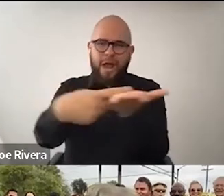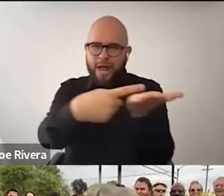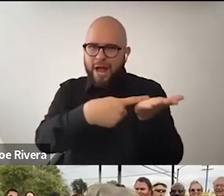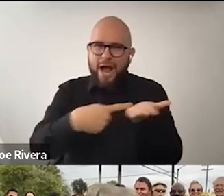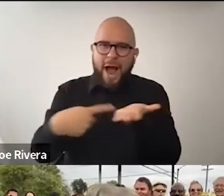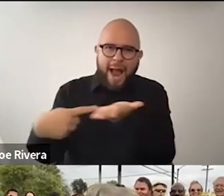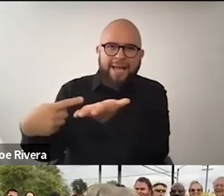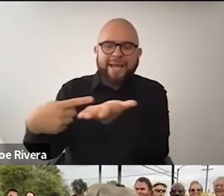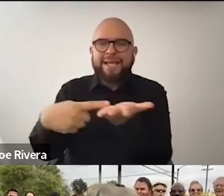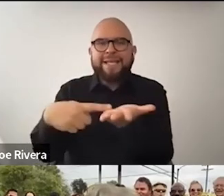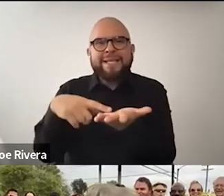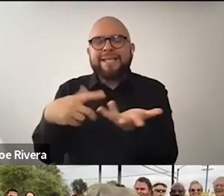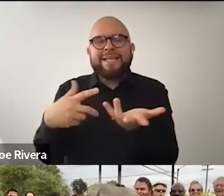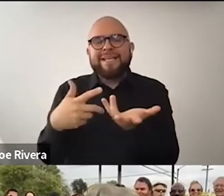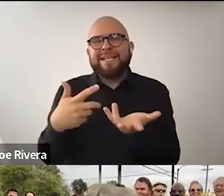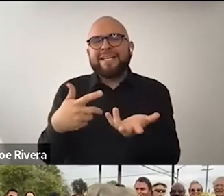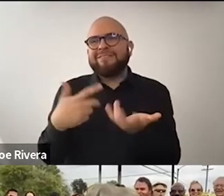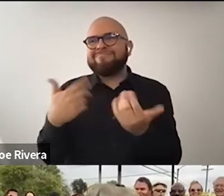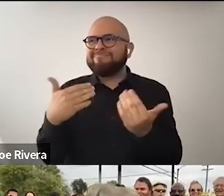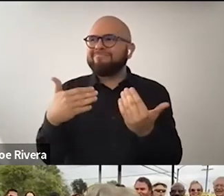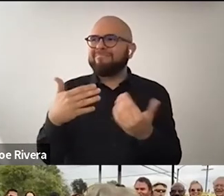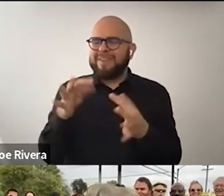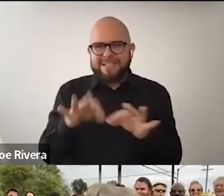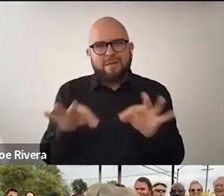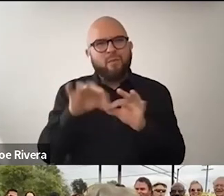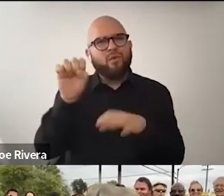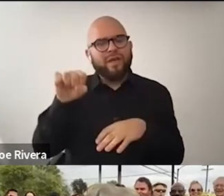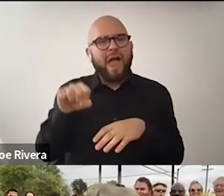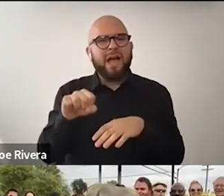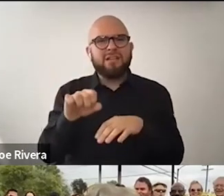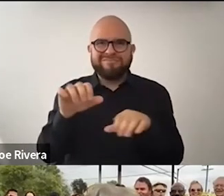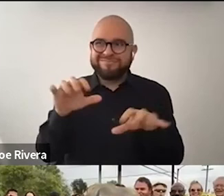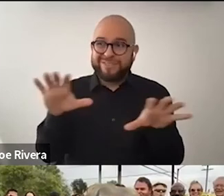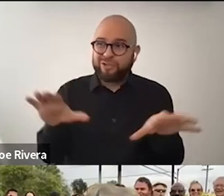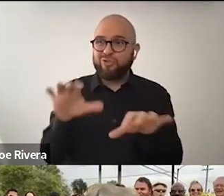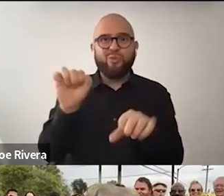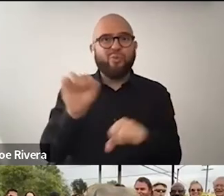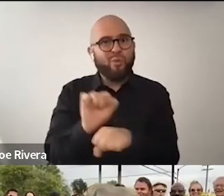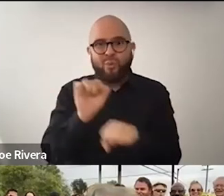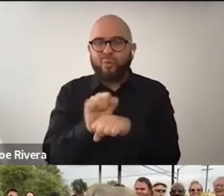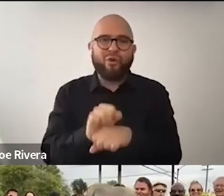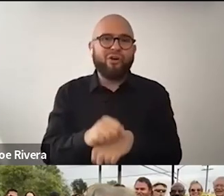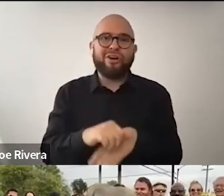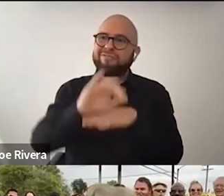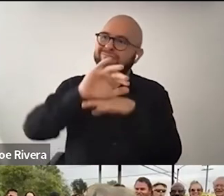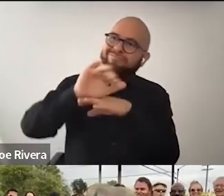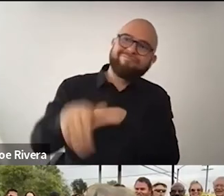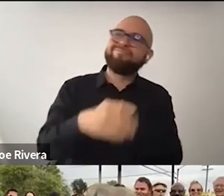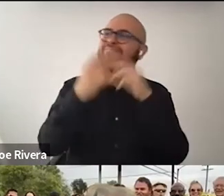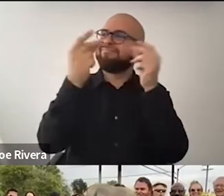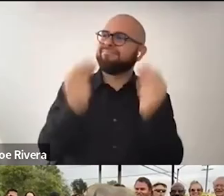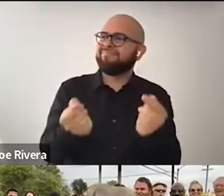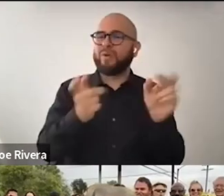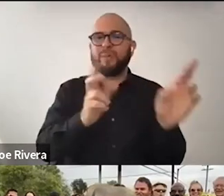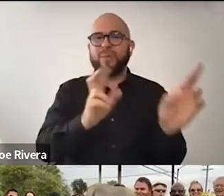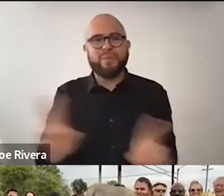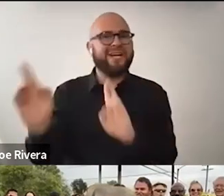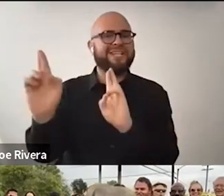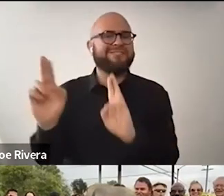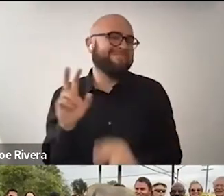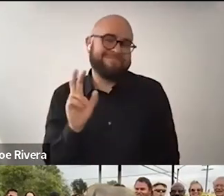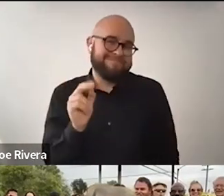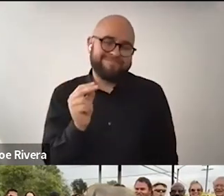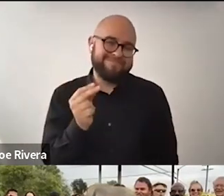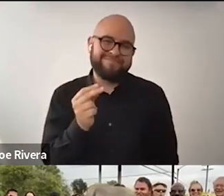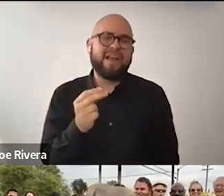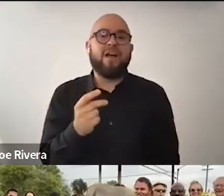and that it's not an overnight thing, and that it continues even once you've got a union contract, you know, continuing to build